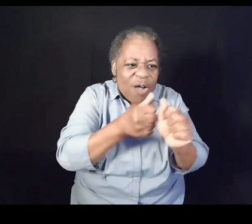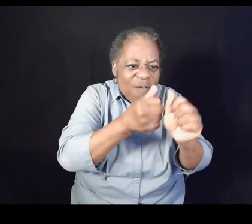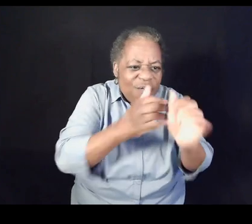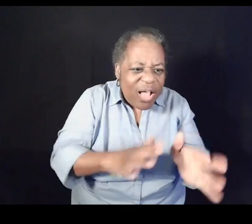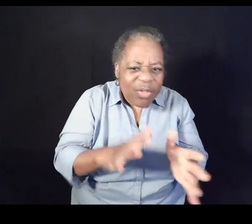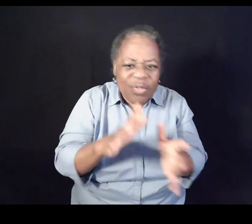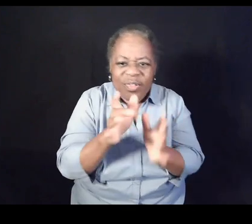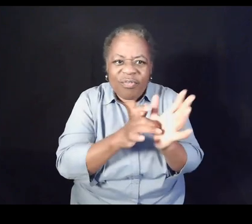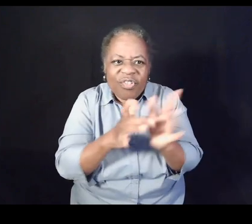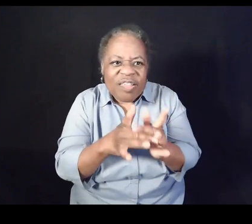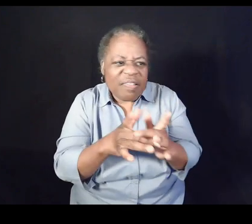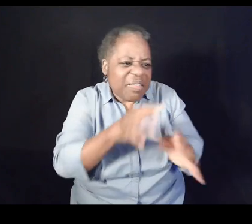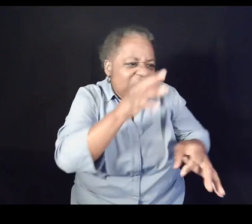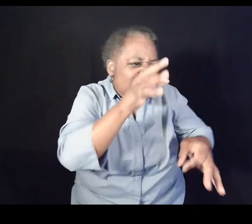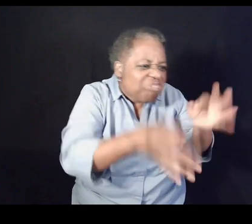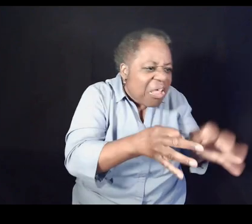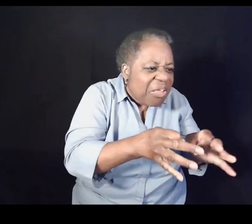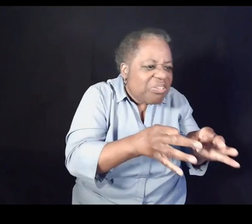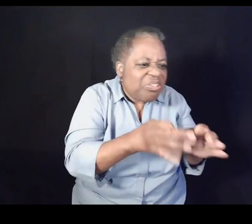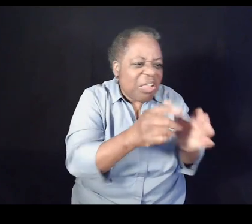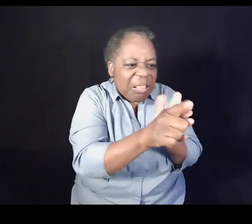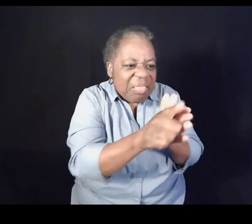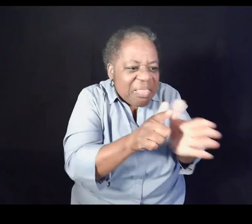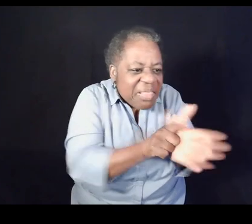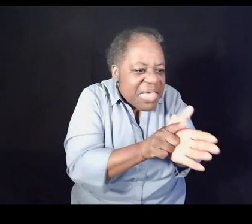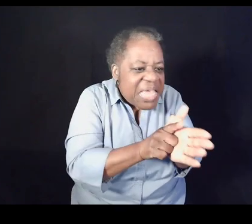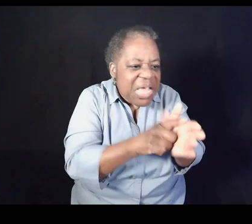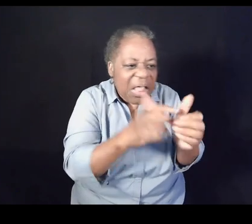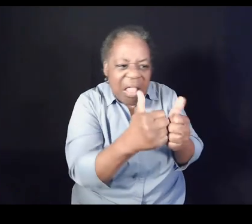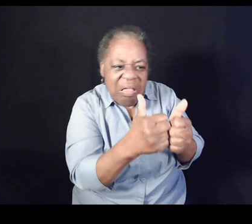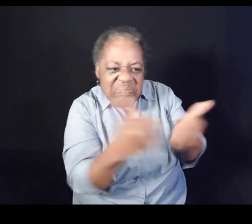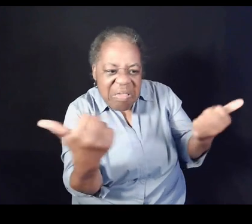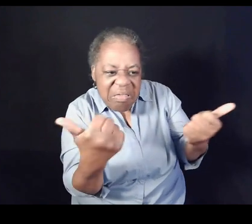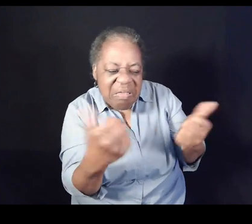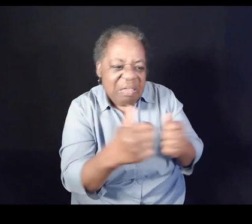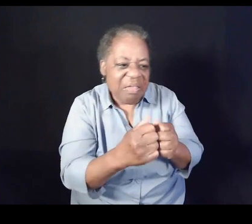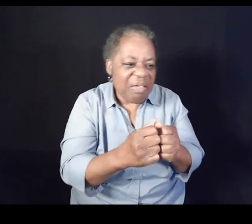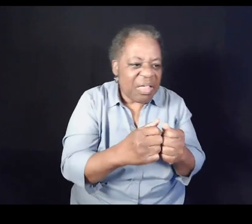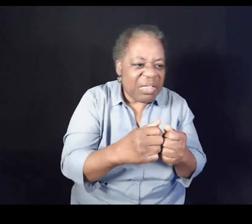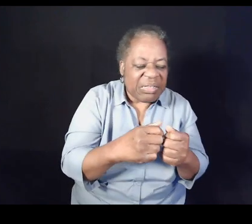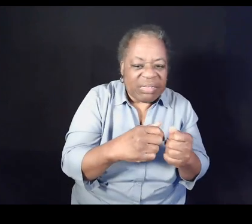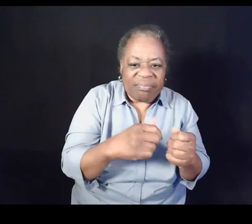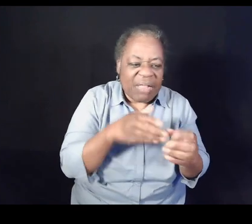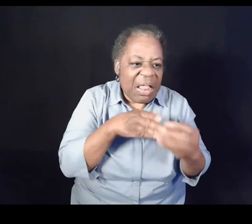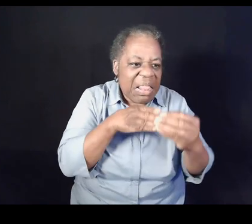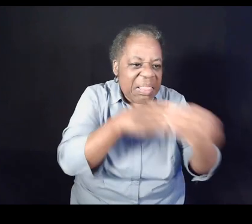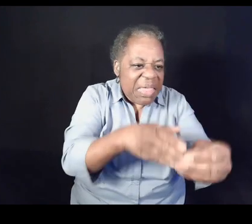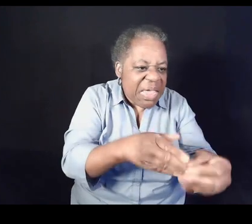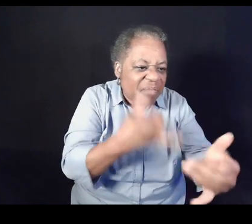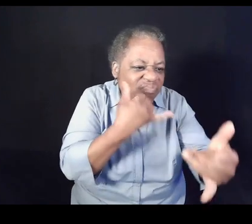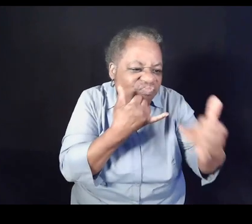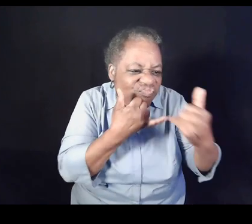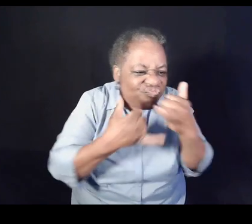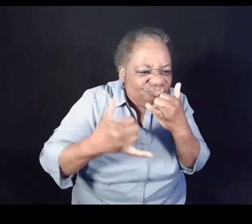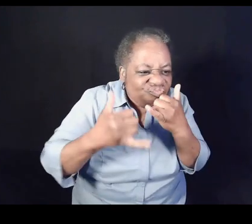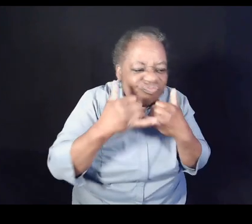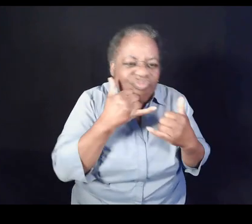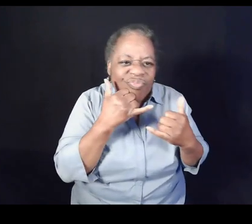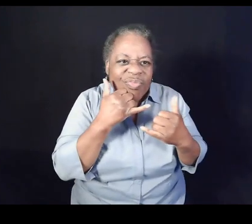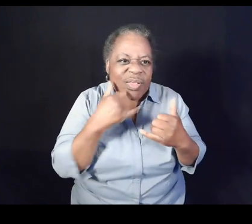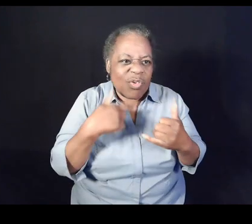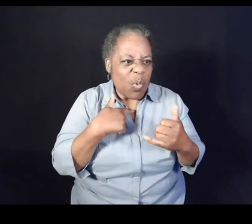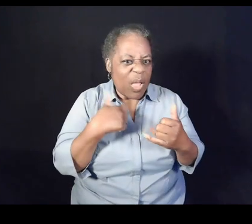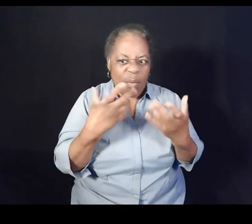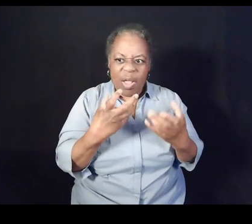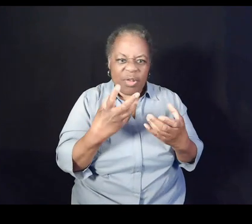Judgmentalism, legalism, divisiveness, moral failure, toxic leadership, political compromise. Do I really want to be part